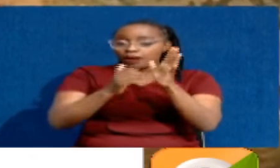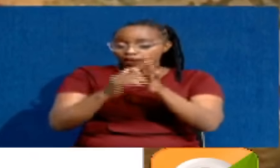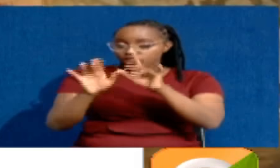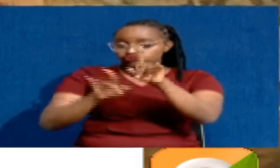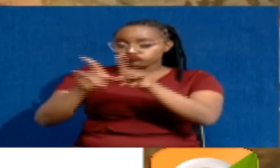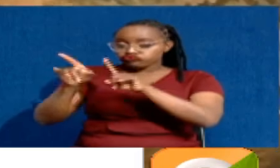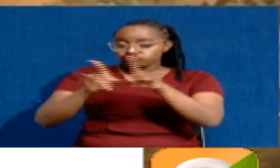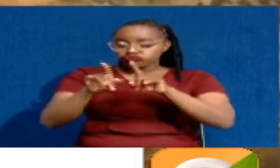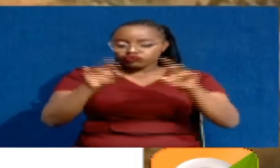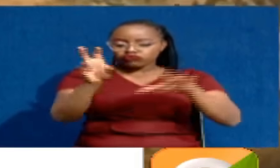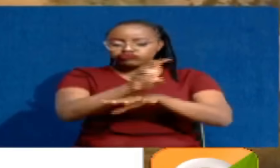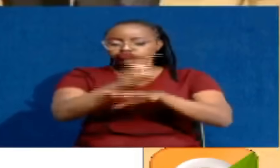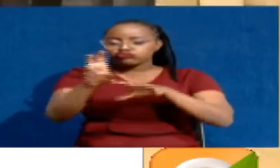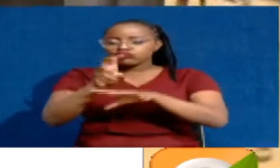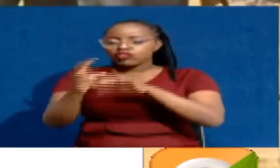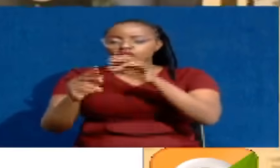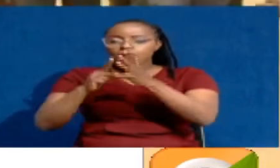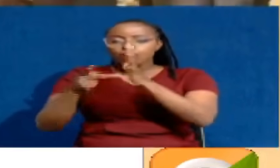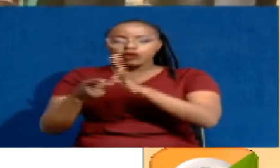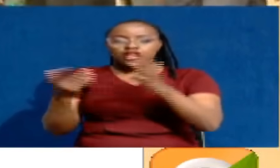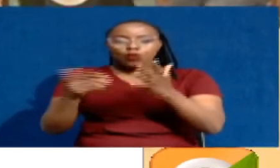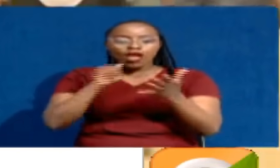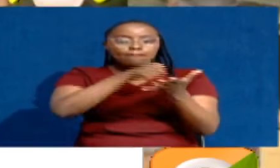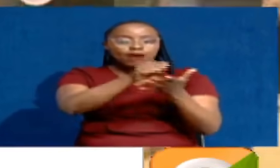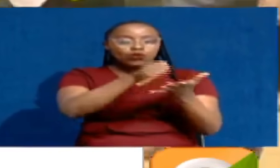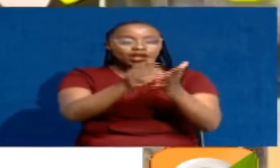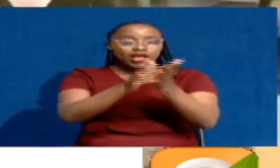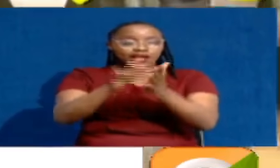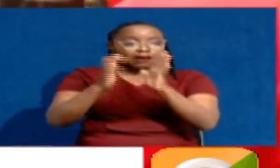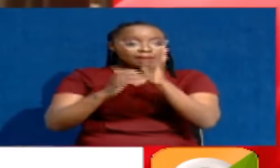inspecting ongoing projects in Makueni and Machakos counties.